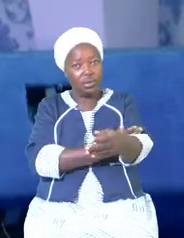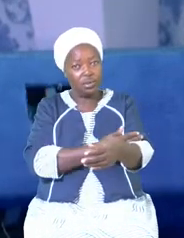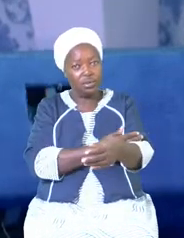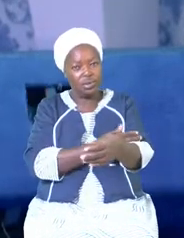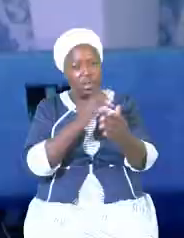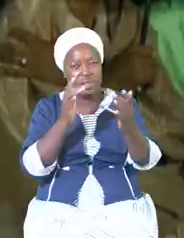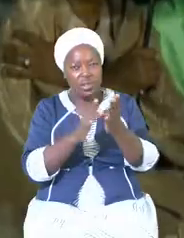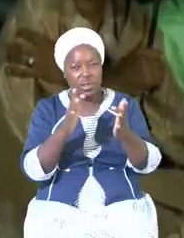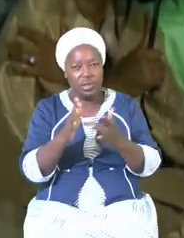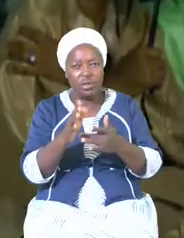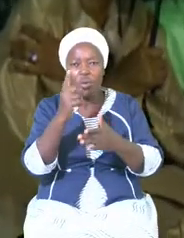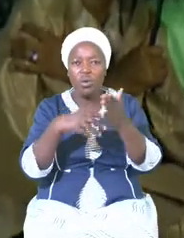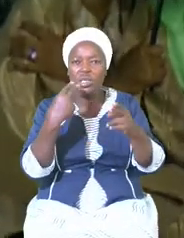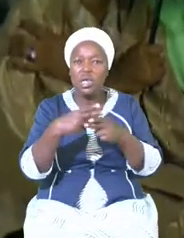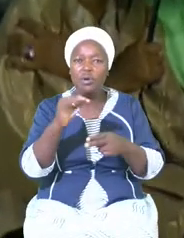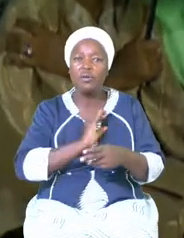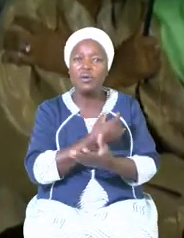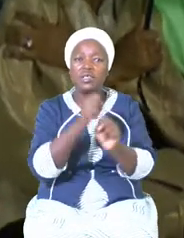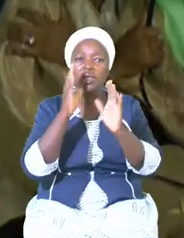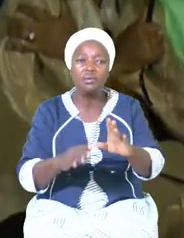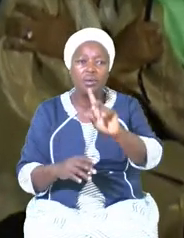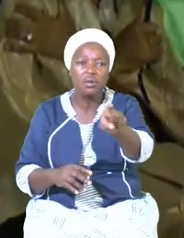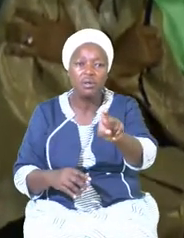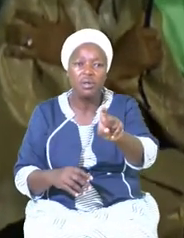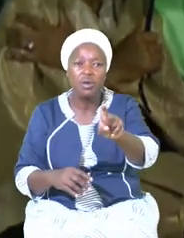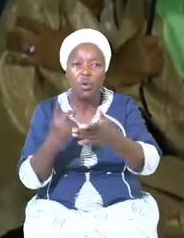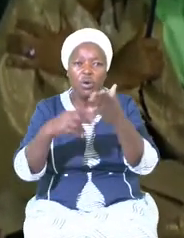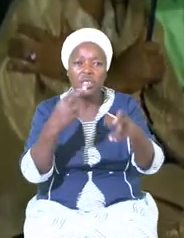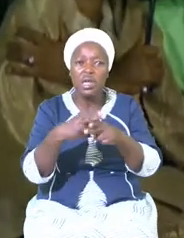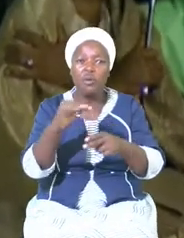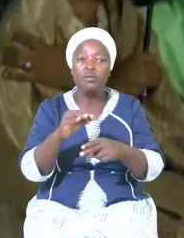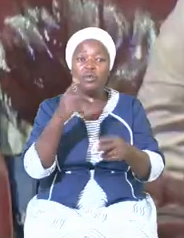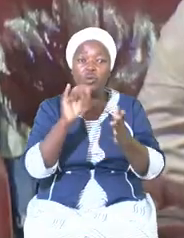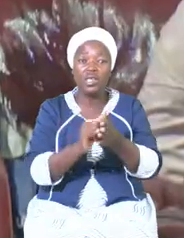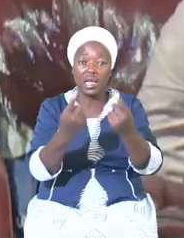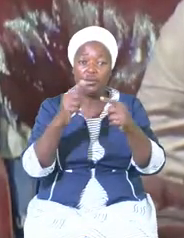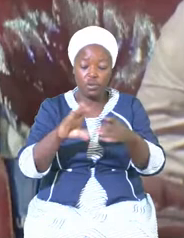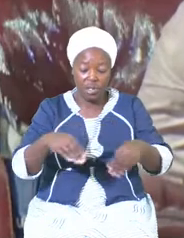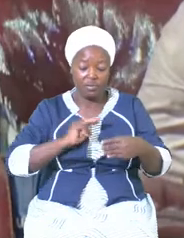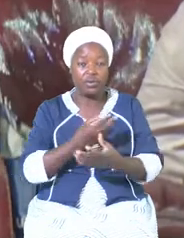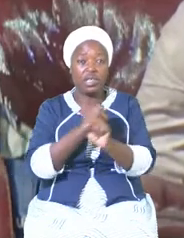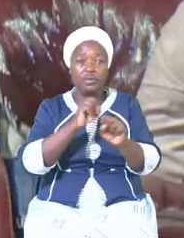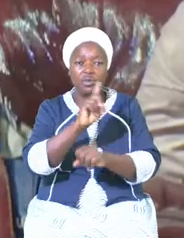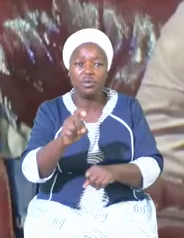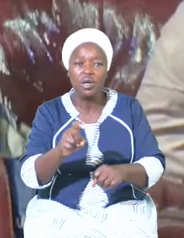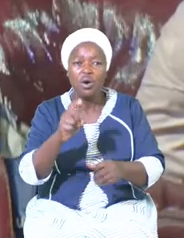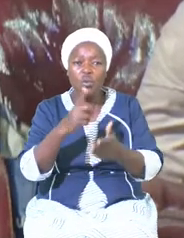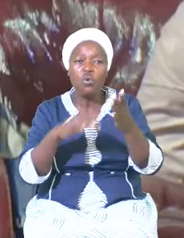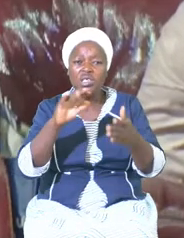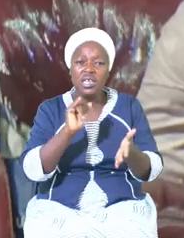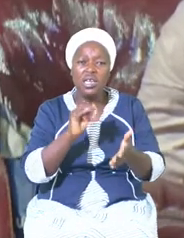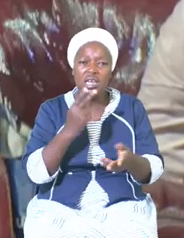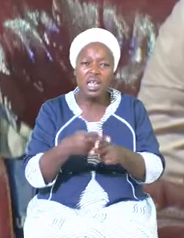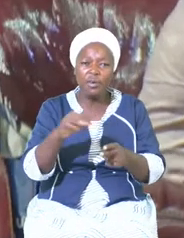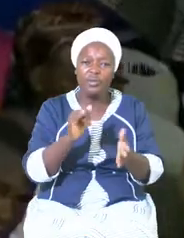our Savior? Jesus. What's the name of the one that comes to give us salvation? Jesus. What's the name of the one that gives